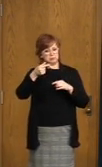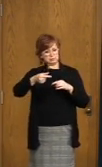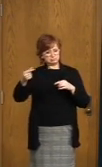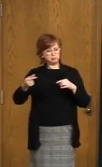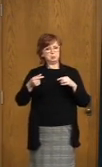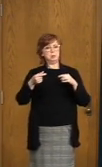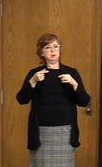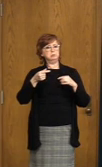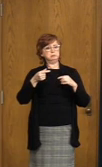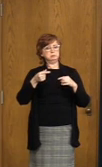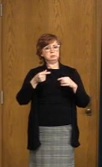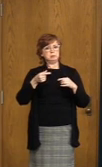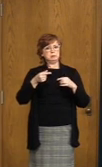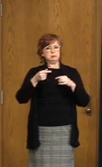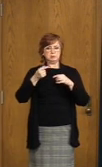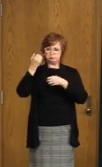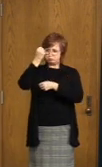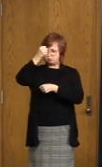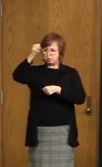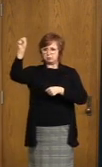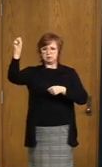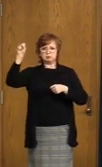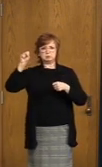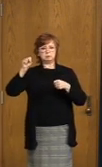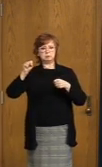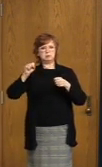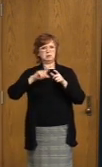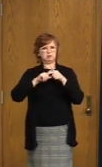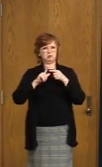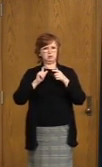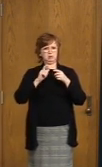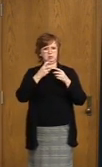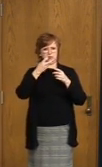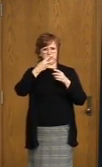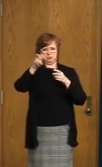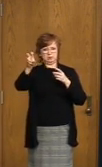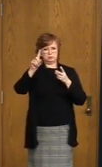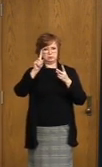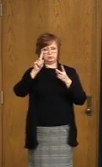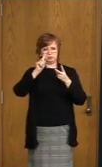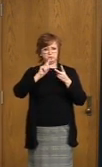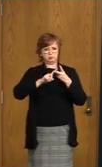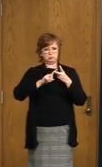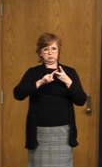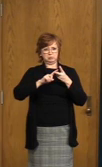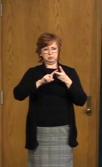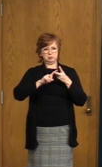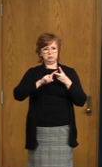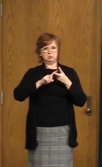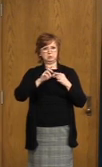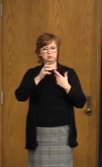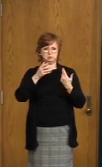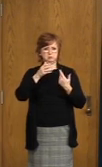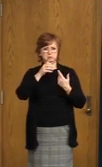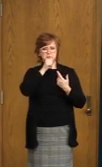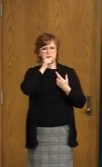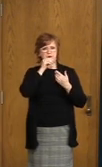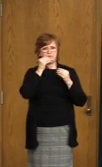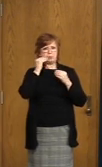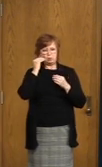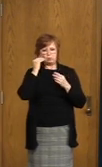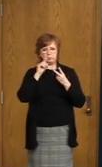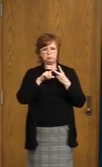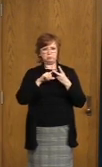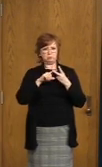is a line that has been crossed. It's a bridge too far for me personally. I don't know what levers government has